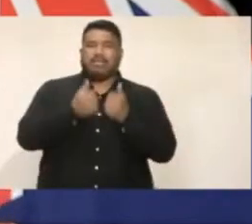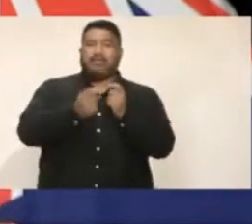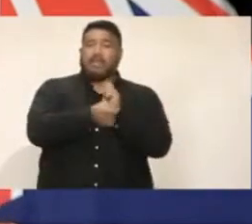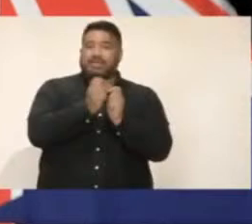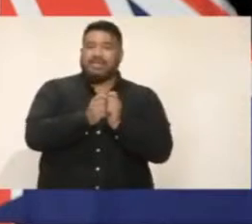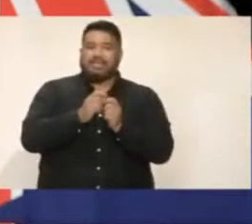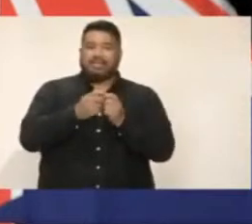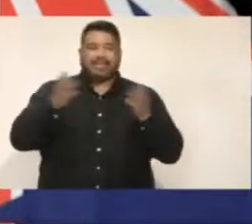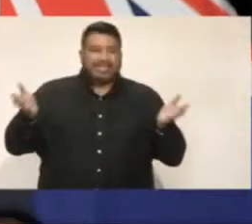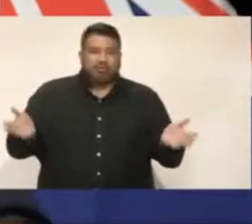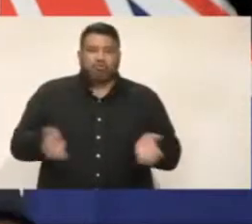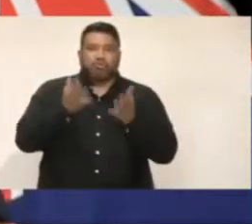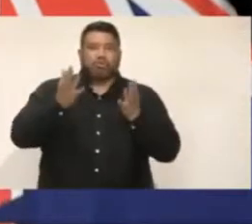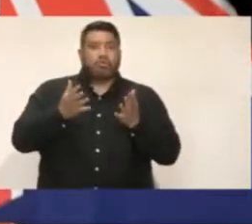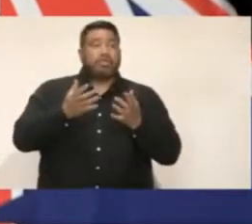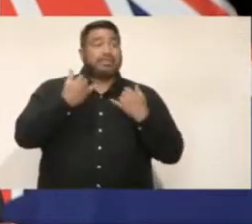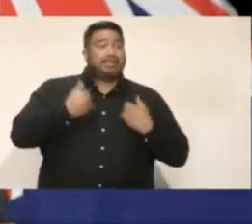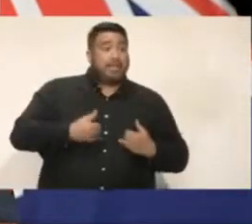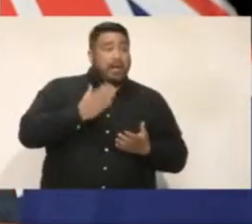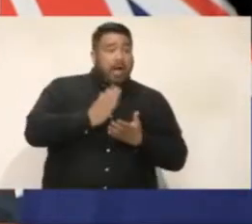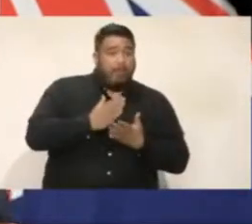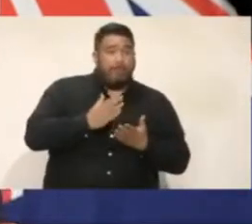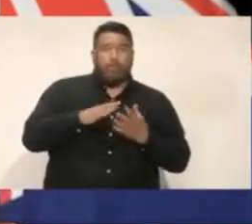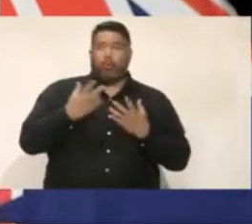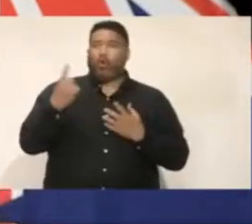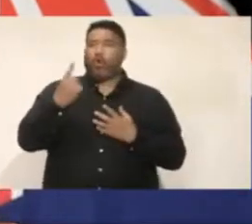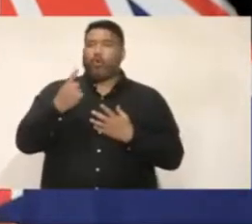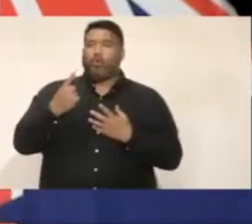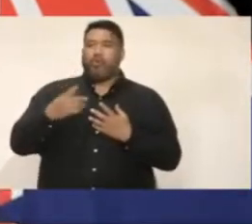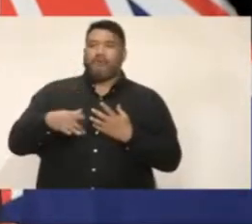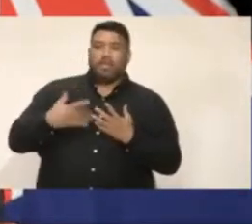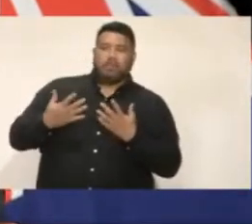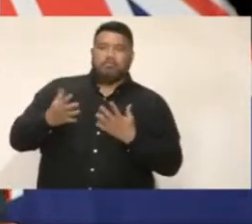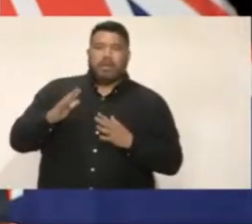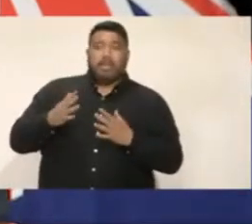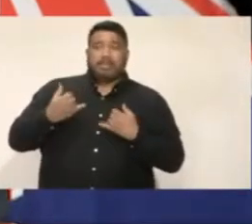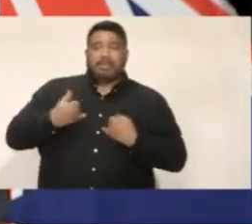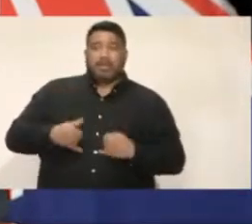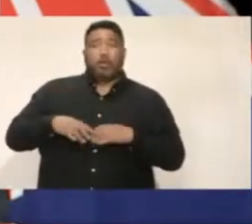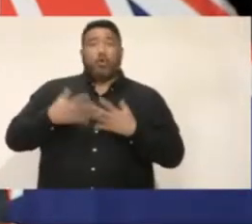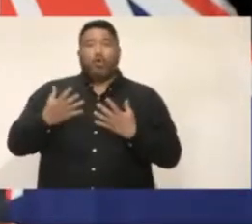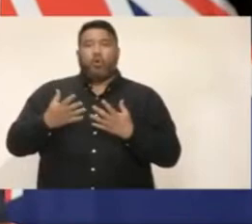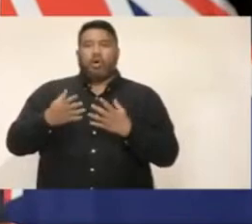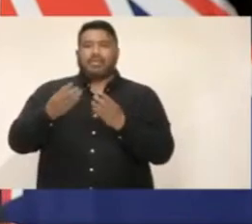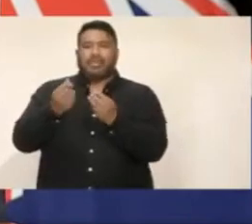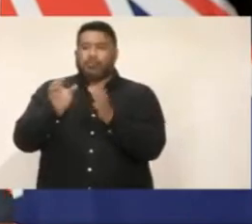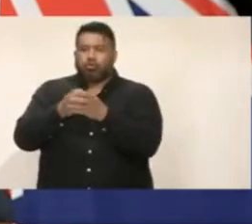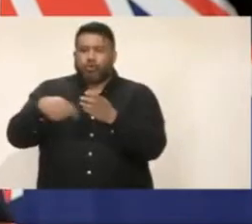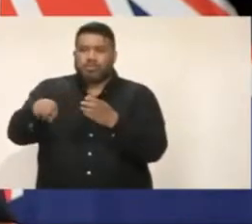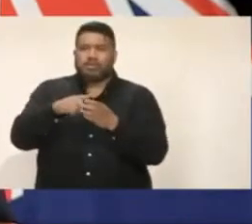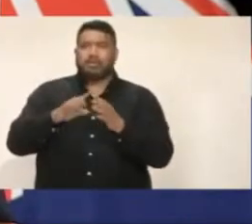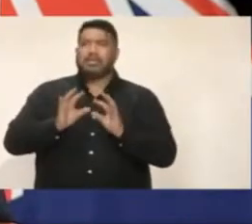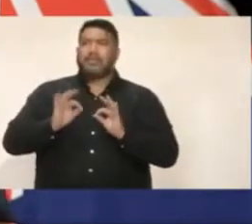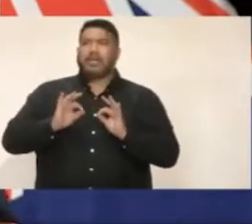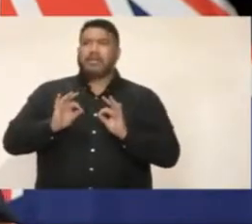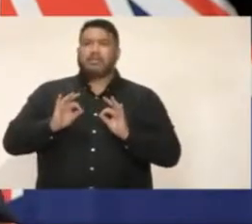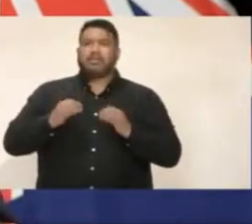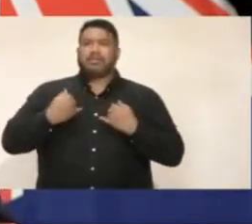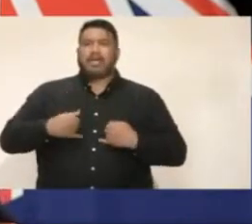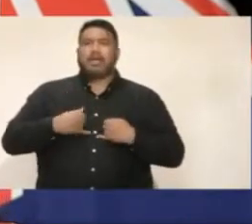not just testing people with symptoms, but also looking at specific groups without, who are asymptomatic,